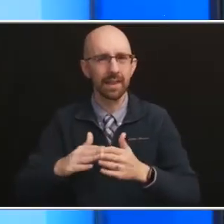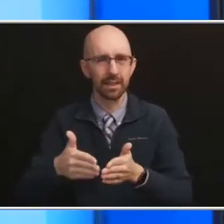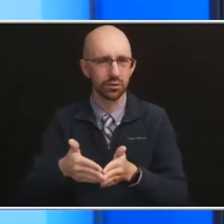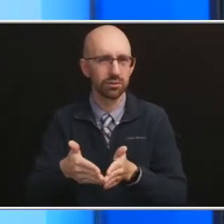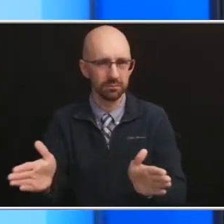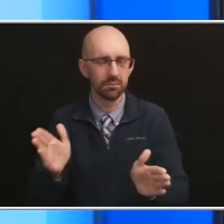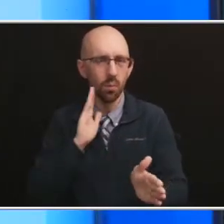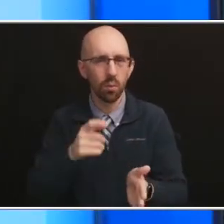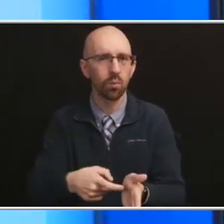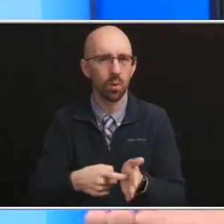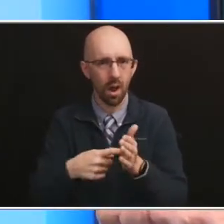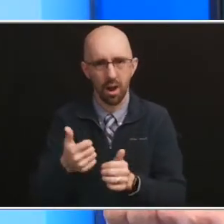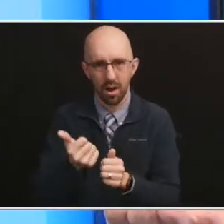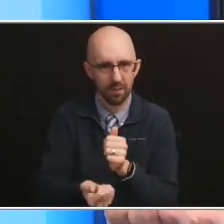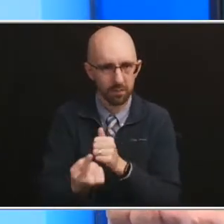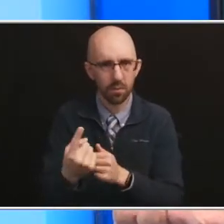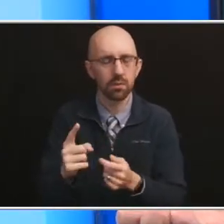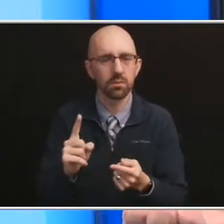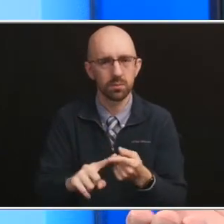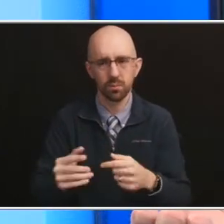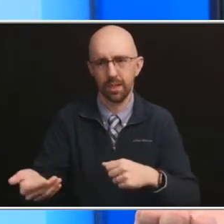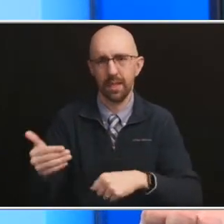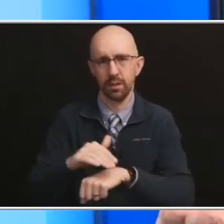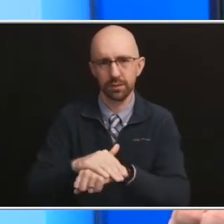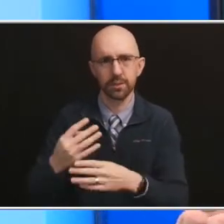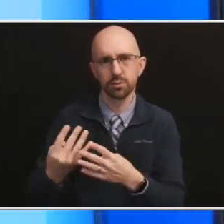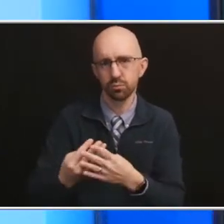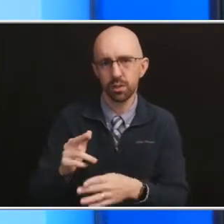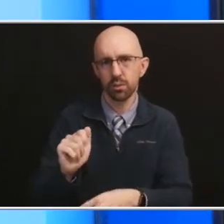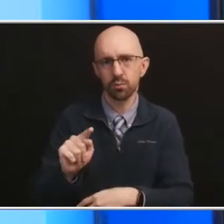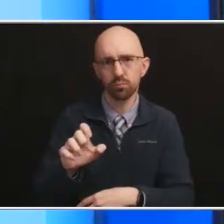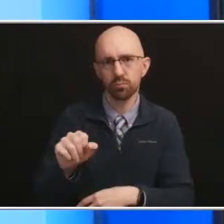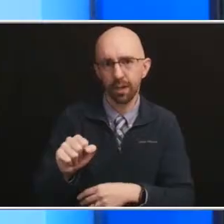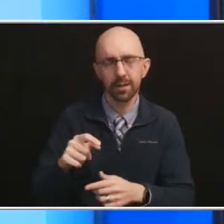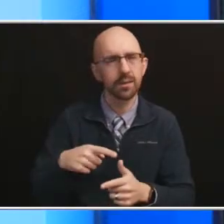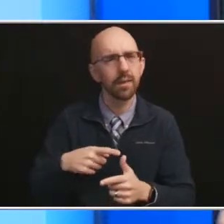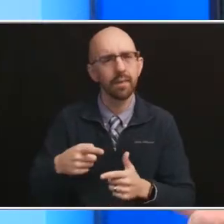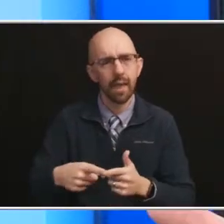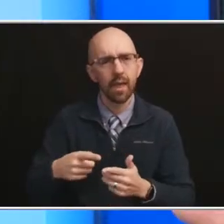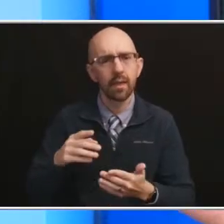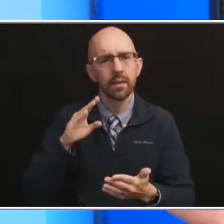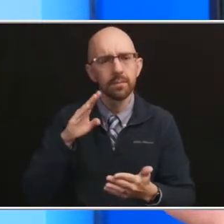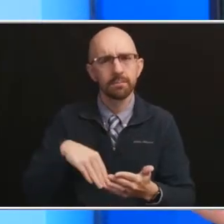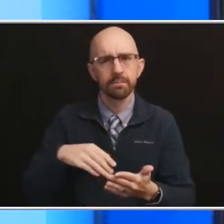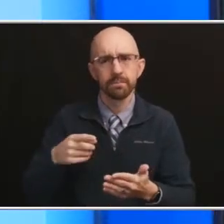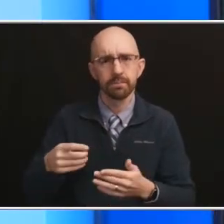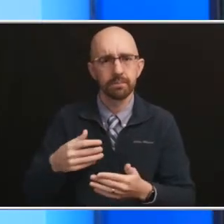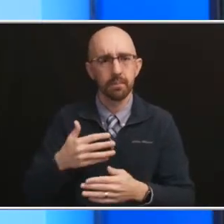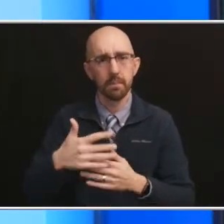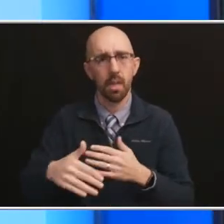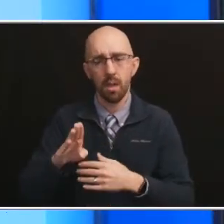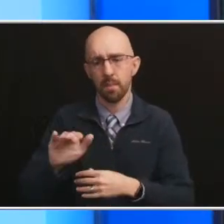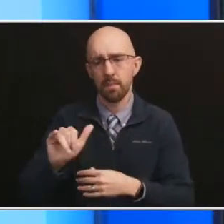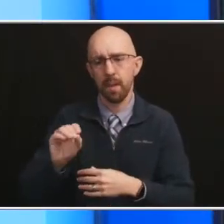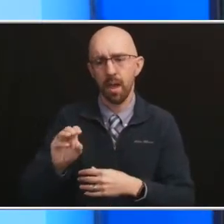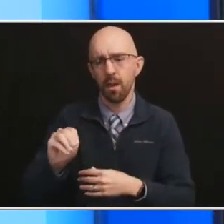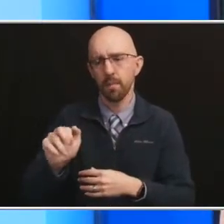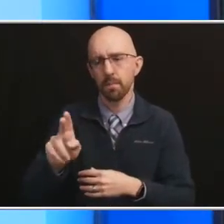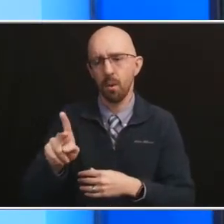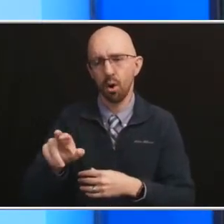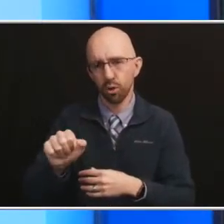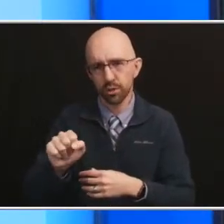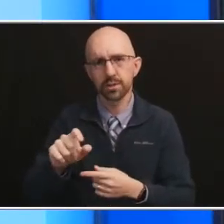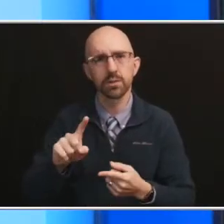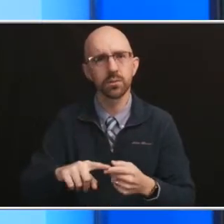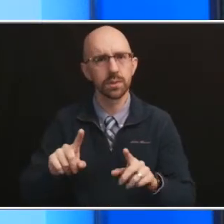require everyone to increase the screening rates, but then now that we have blood biomarkers and things, to test the right